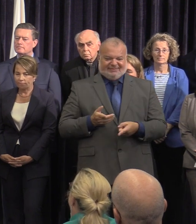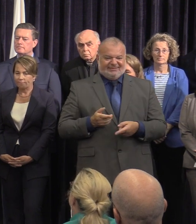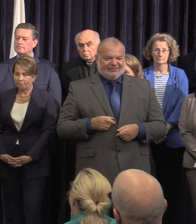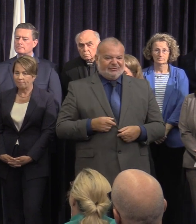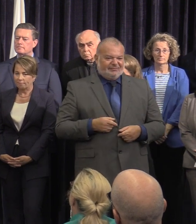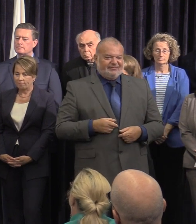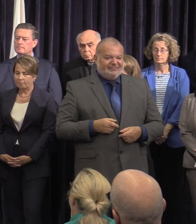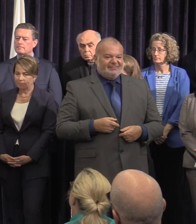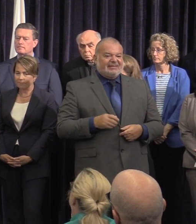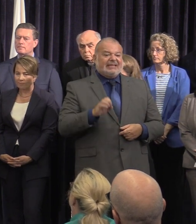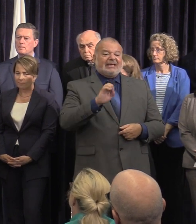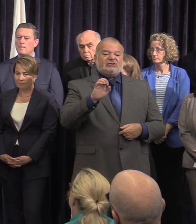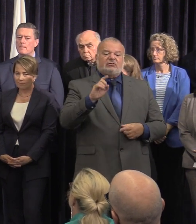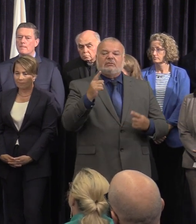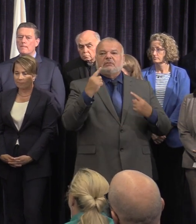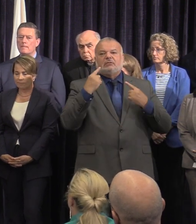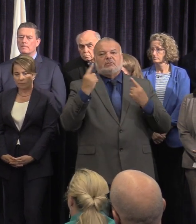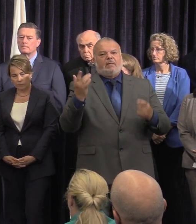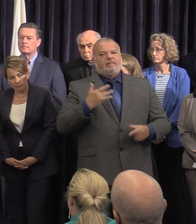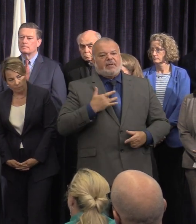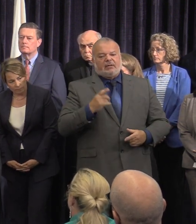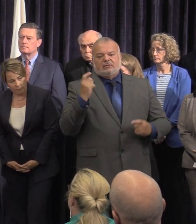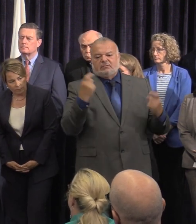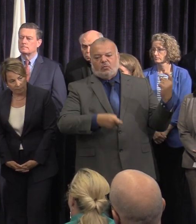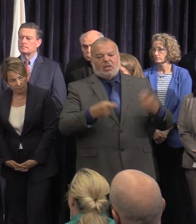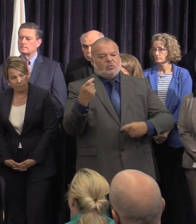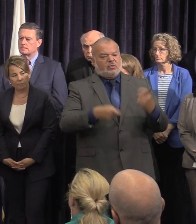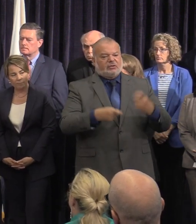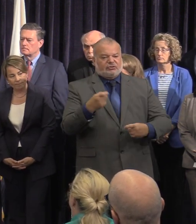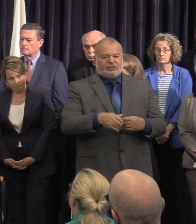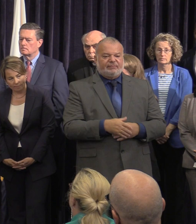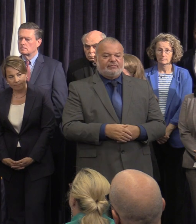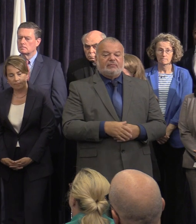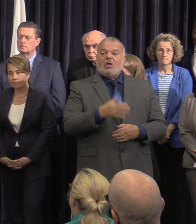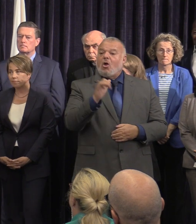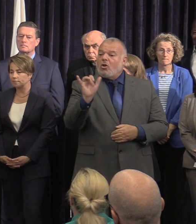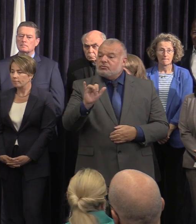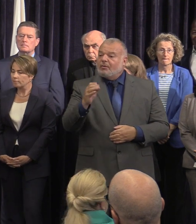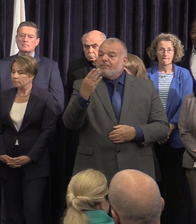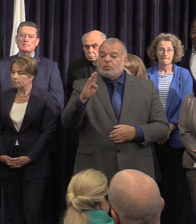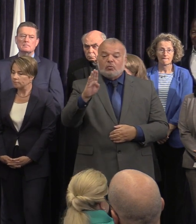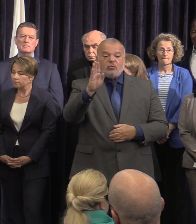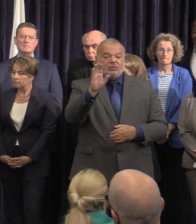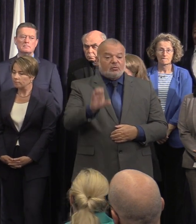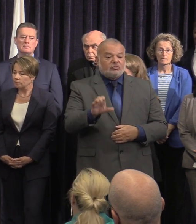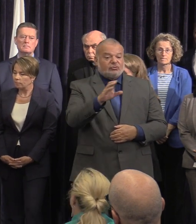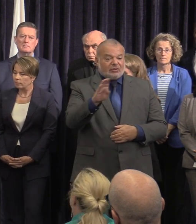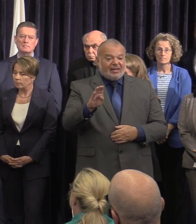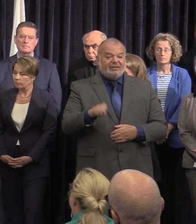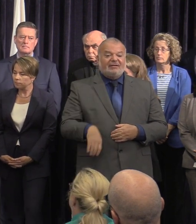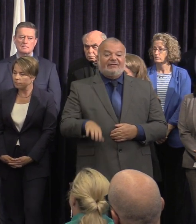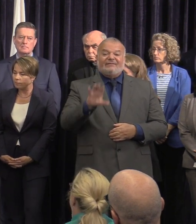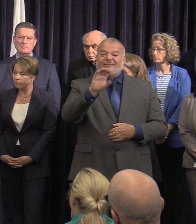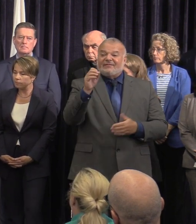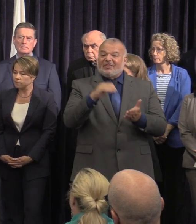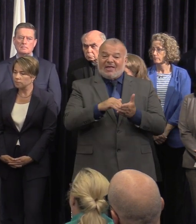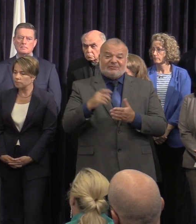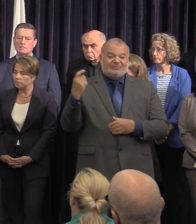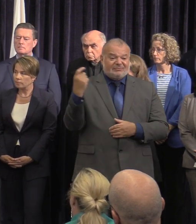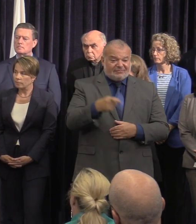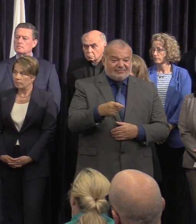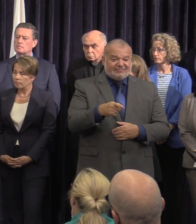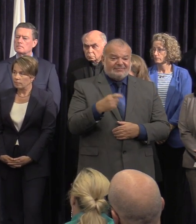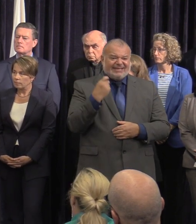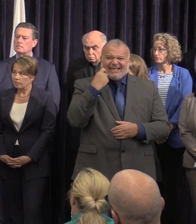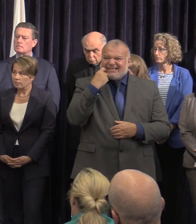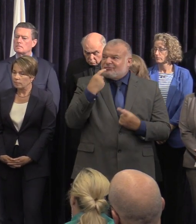up. And Blue Cross Blue Shield has pledged $50,000 to help support this effort. This fund just got stood up today. We've already got two